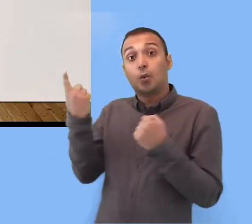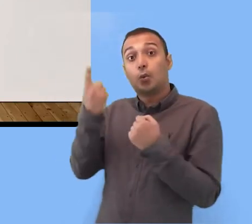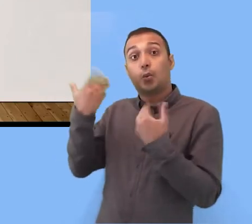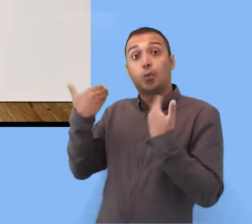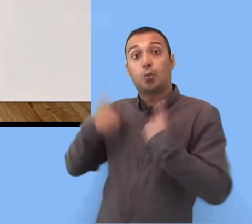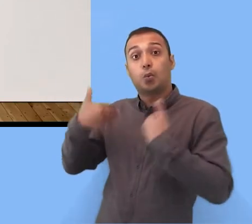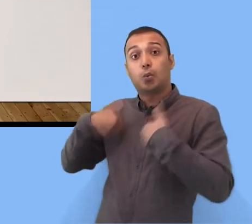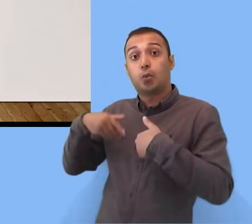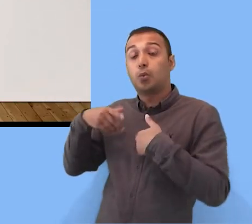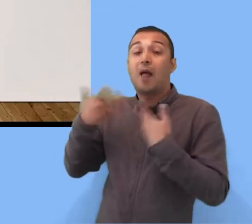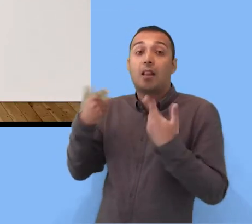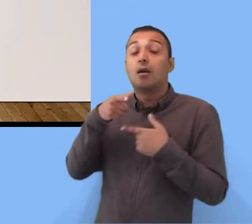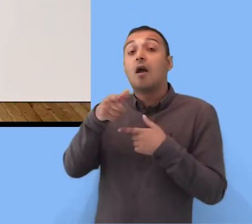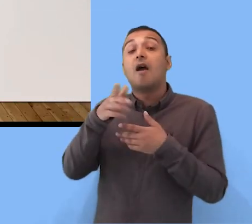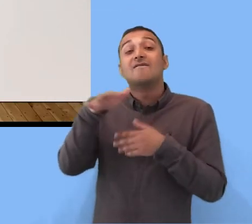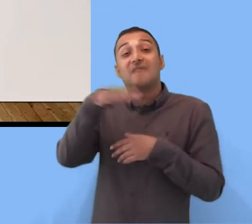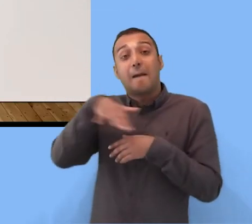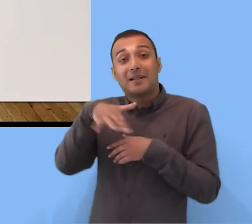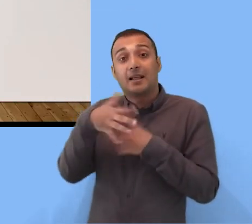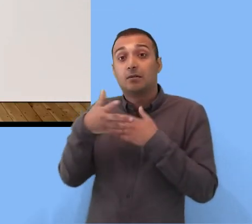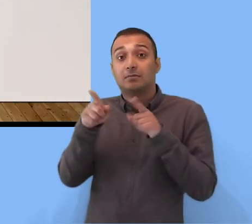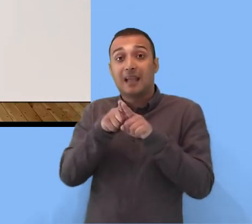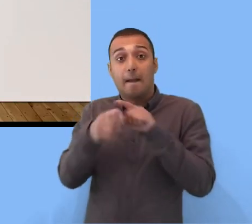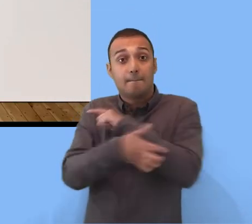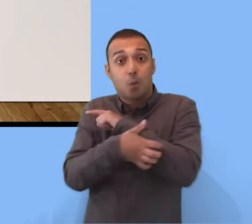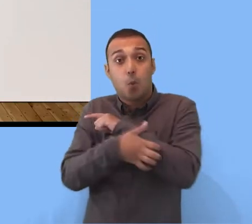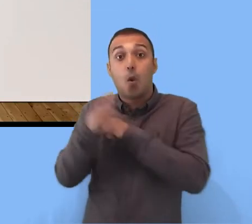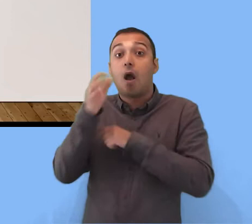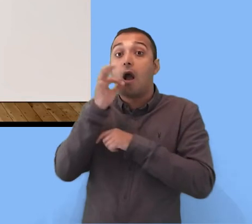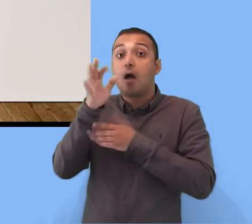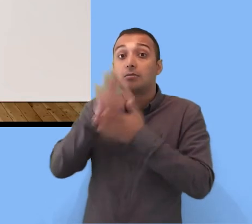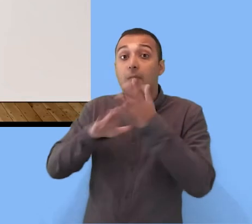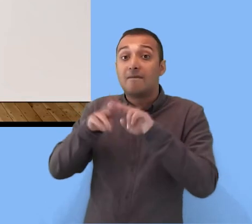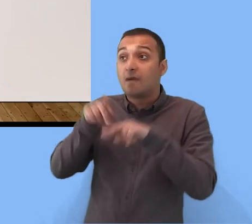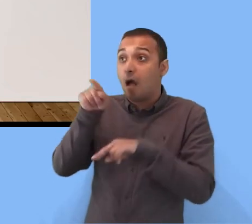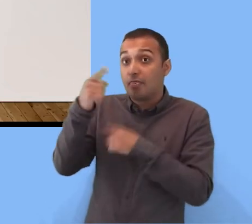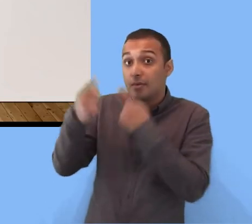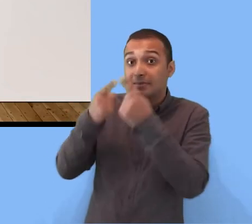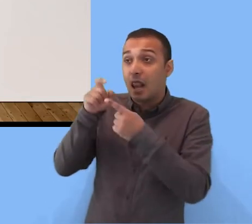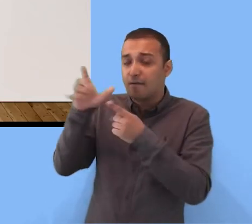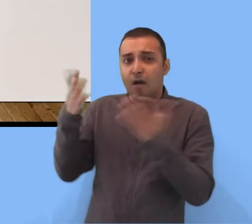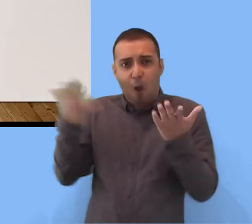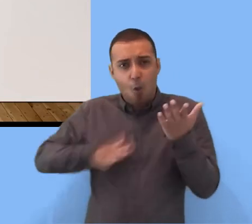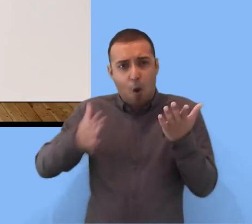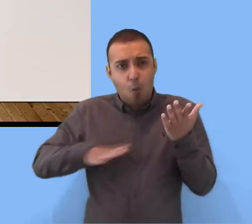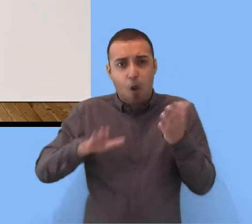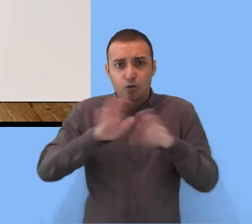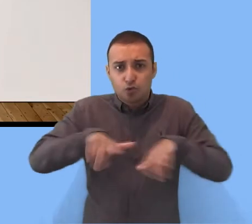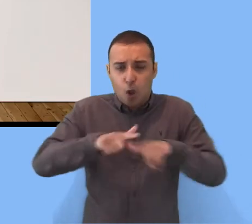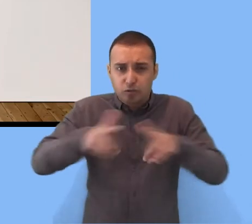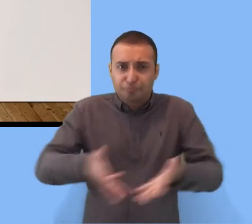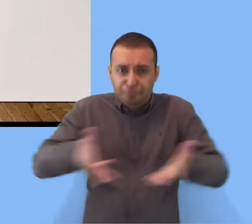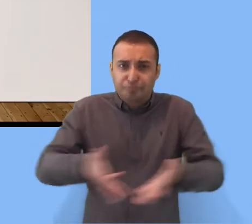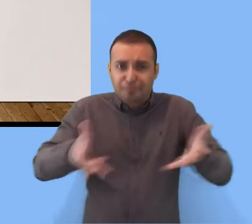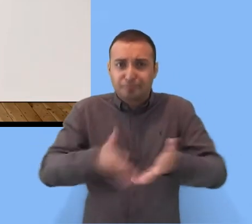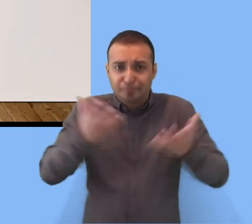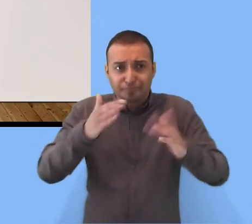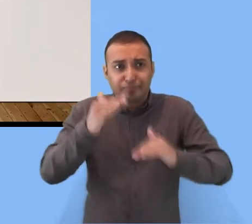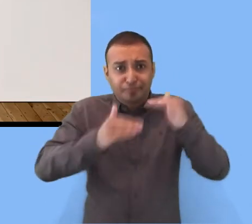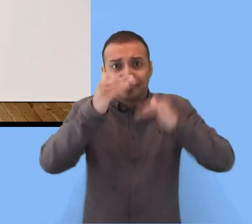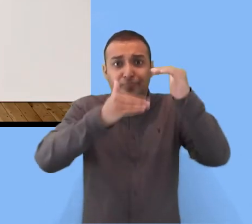children to do as well as possible in the society that we live in. However, what a lot of families don't have is